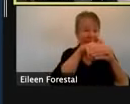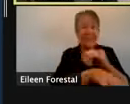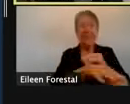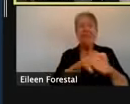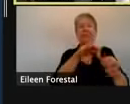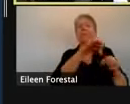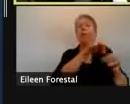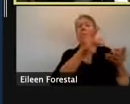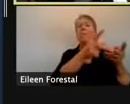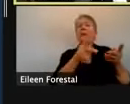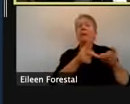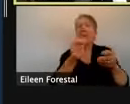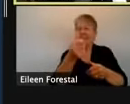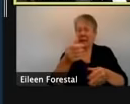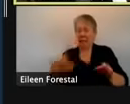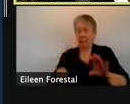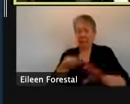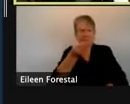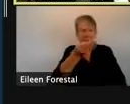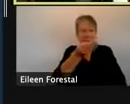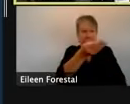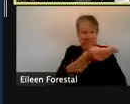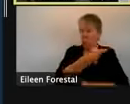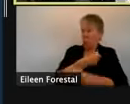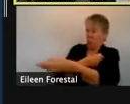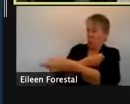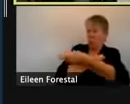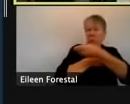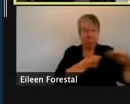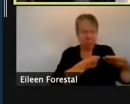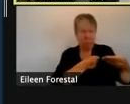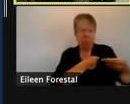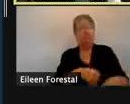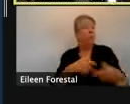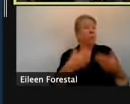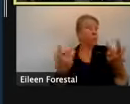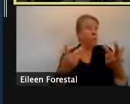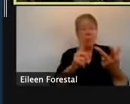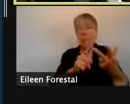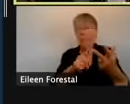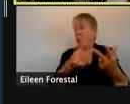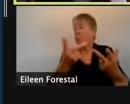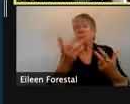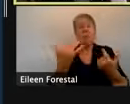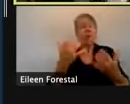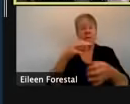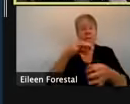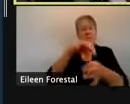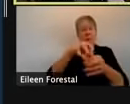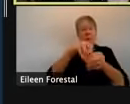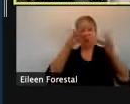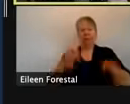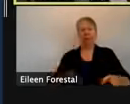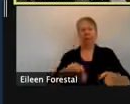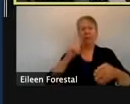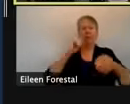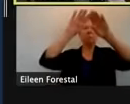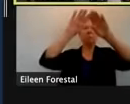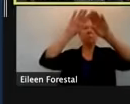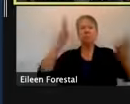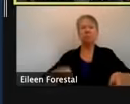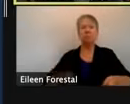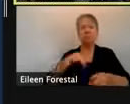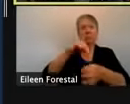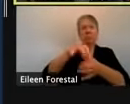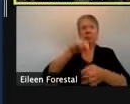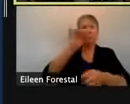to what some elected officials have irresponsibly said, You can vote in person